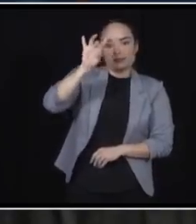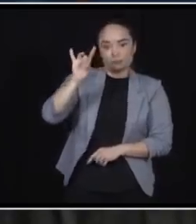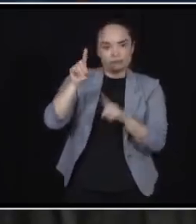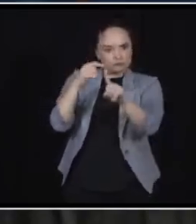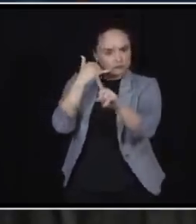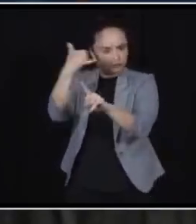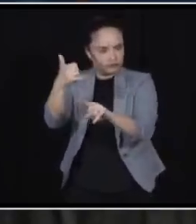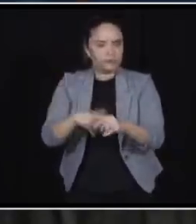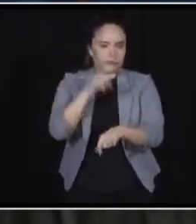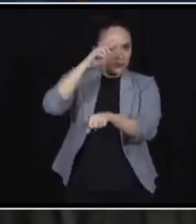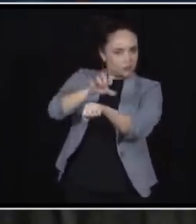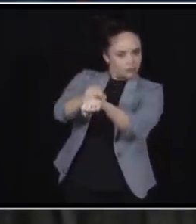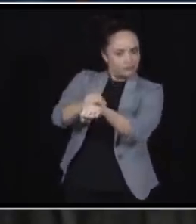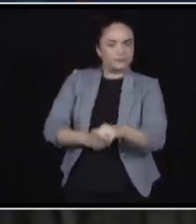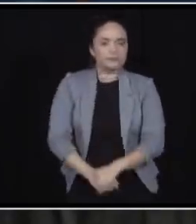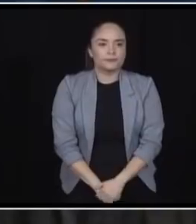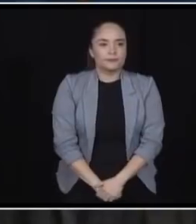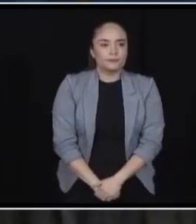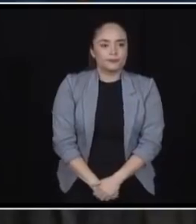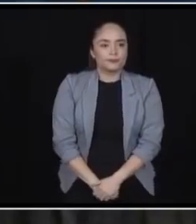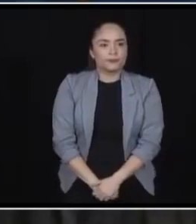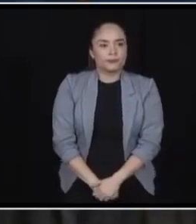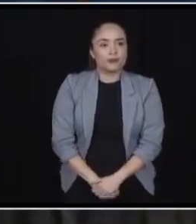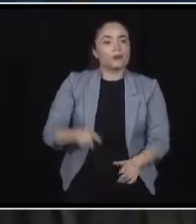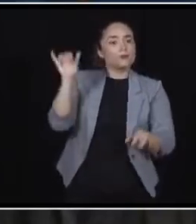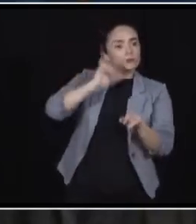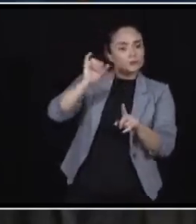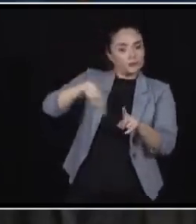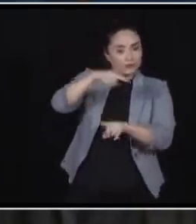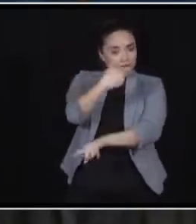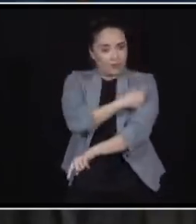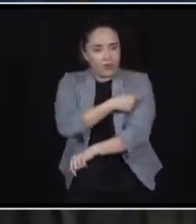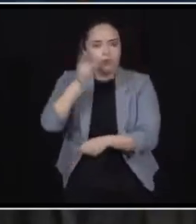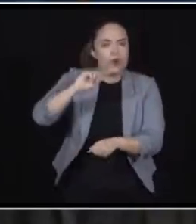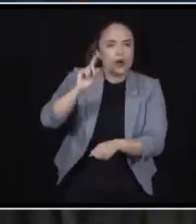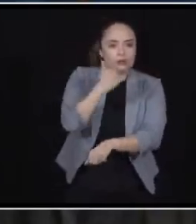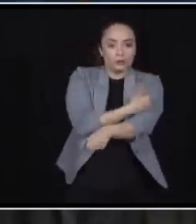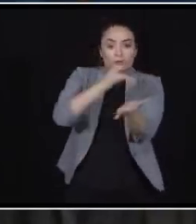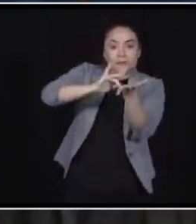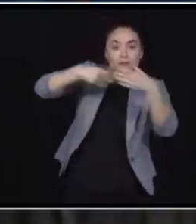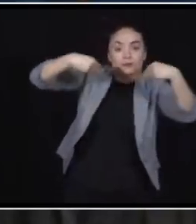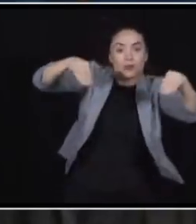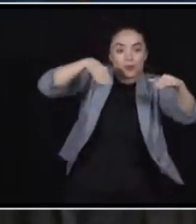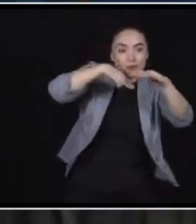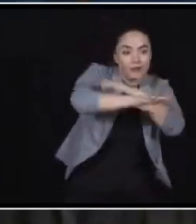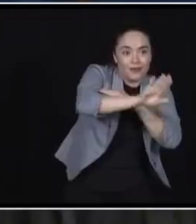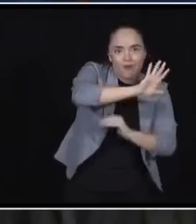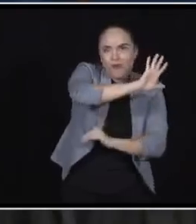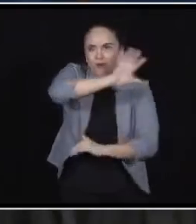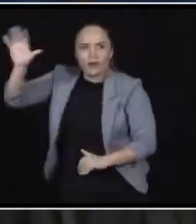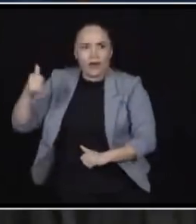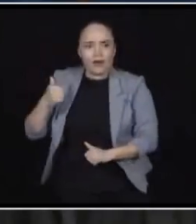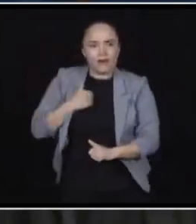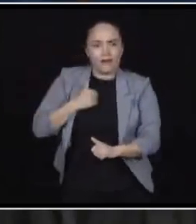1-888-999-6488. And we're rolling out vaccinations at pharmacies across the province, with more added every single week. If you'd